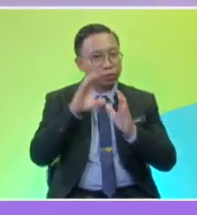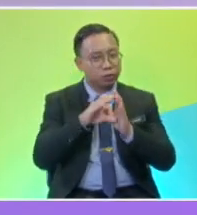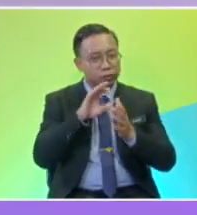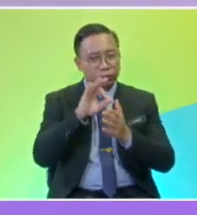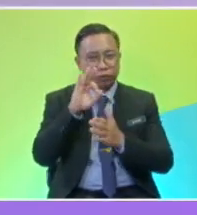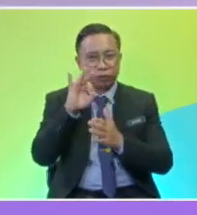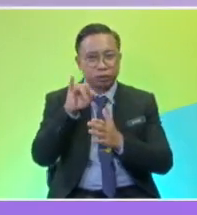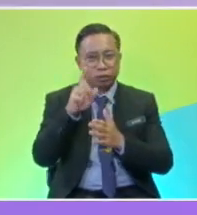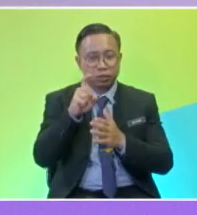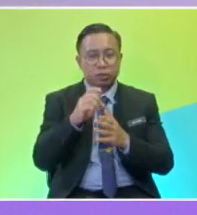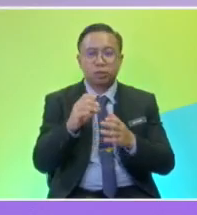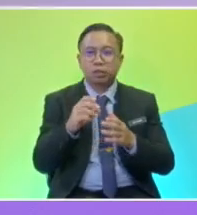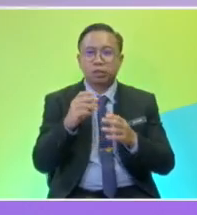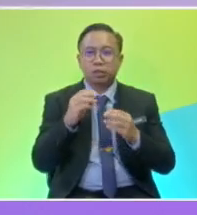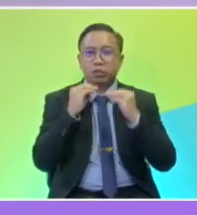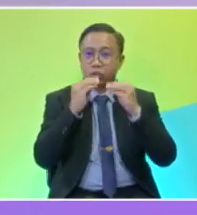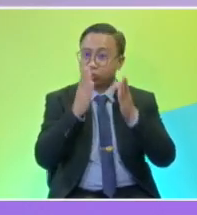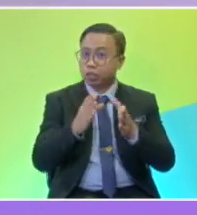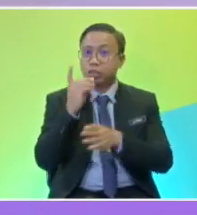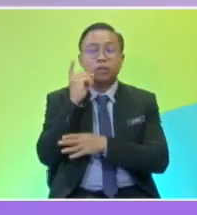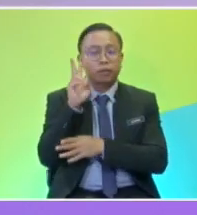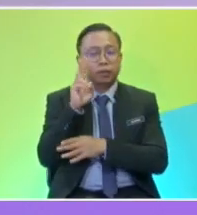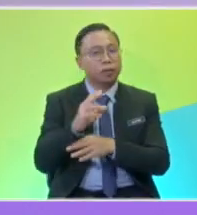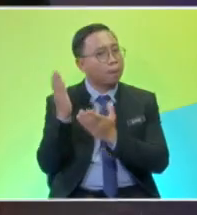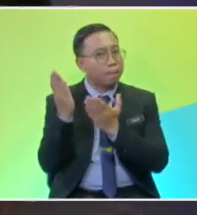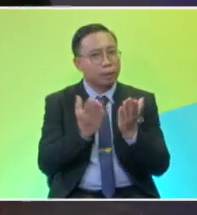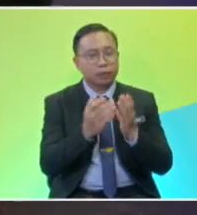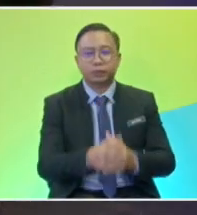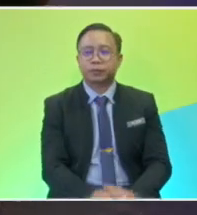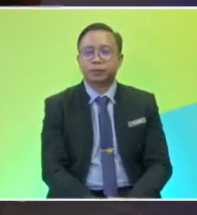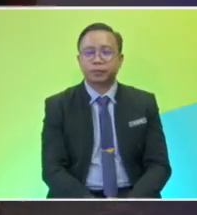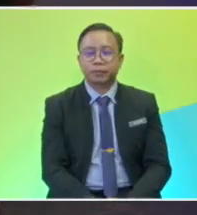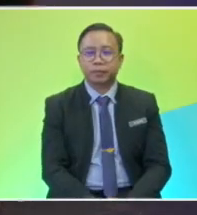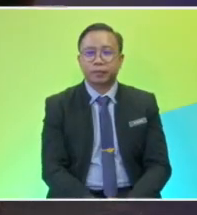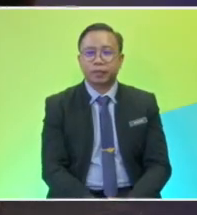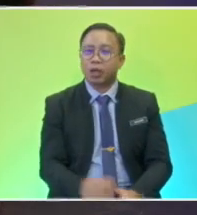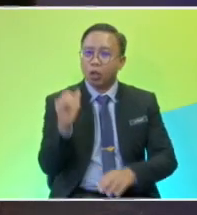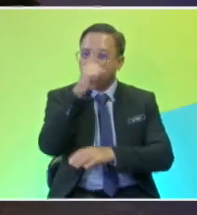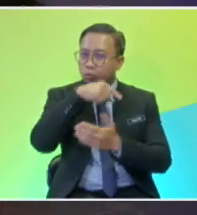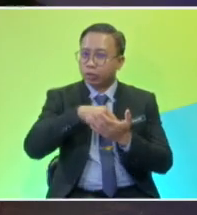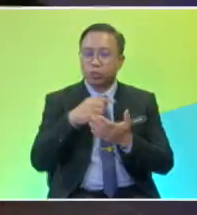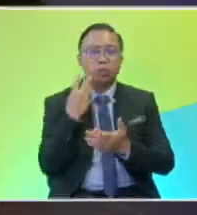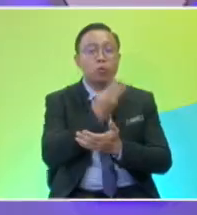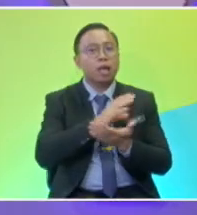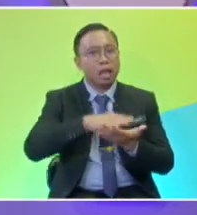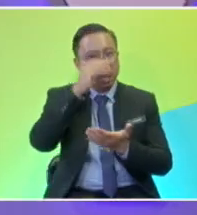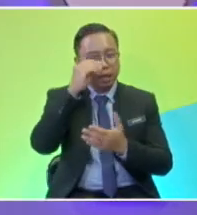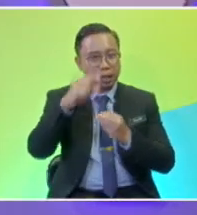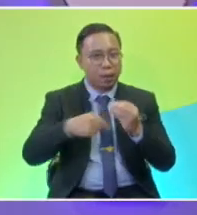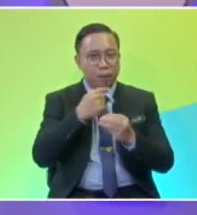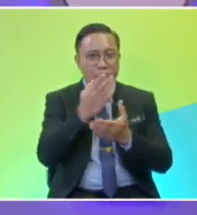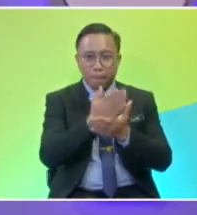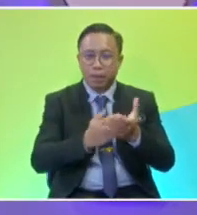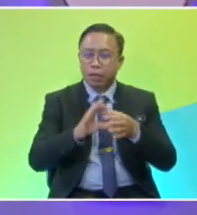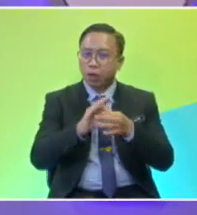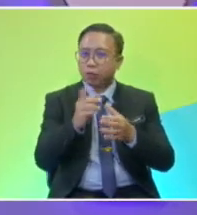have Cikgu Devi, Teacher Devi with us. So teacher, bring us on. Yeah, Divya, today we are going to learn about part of the